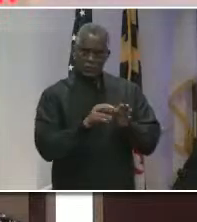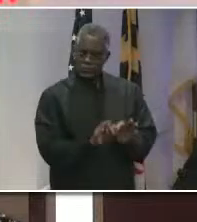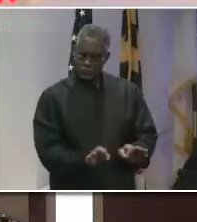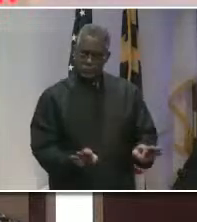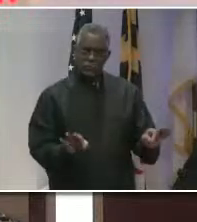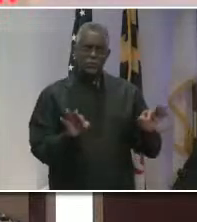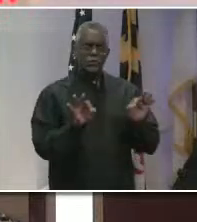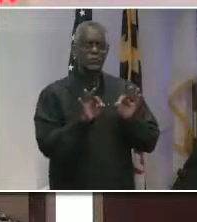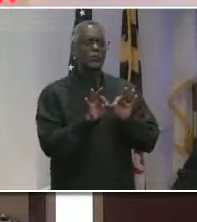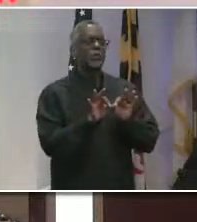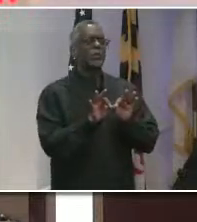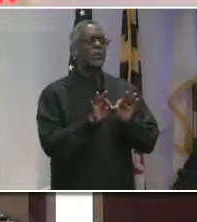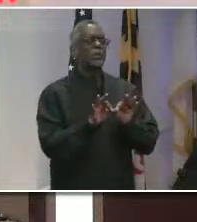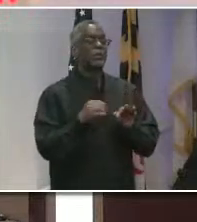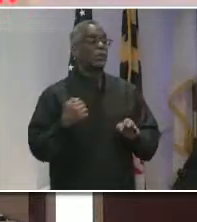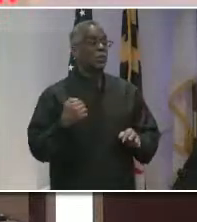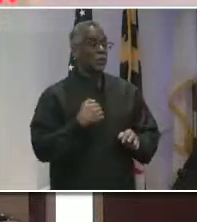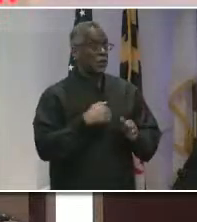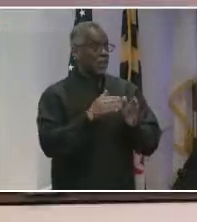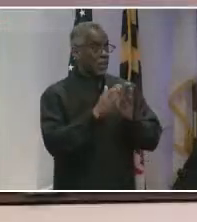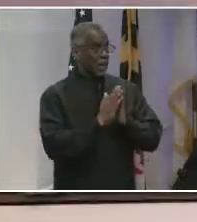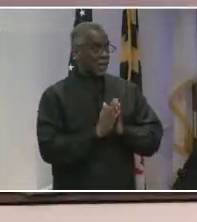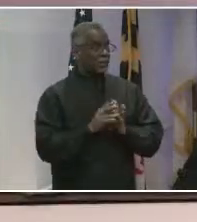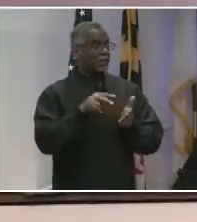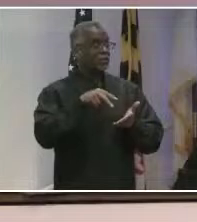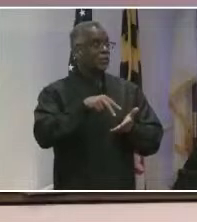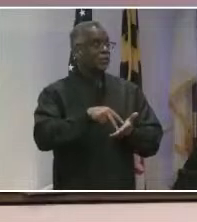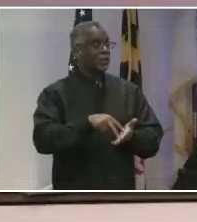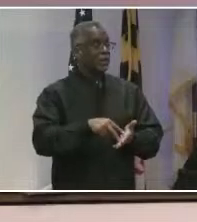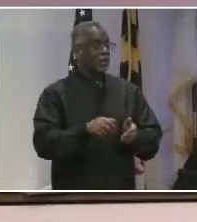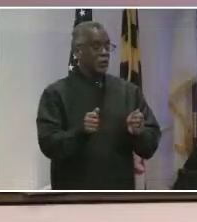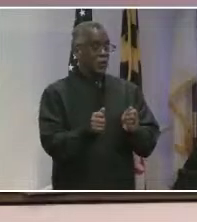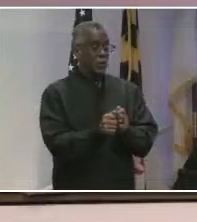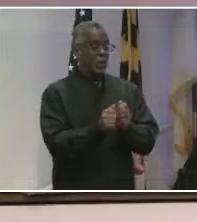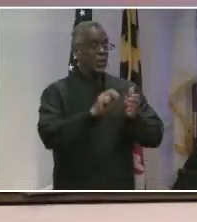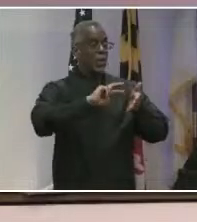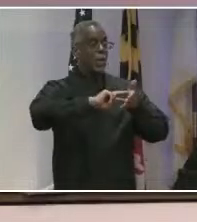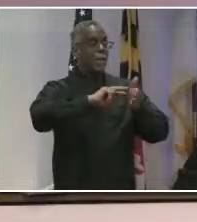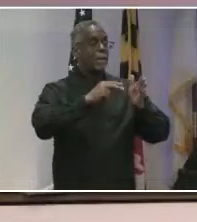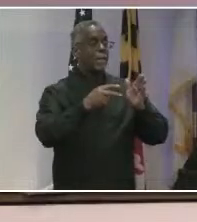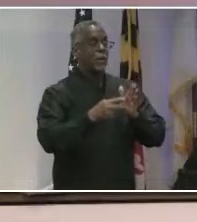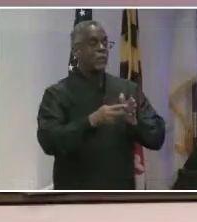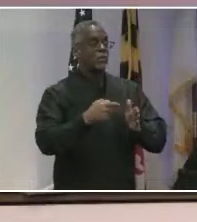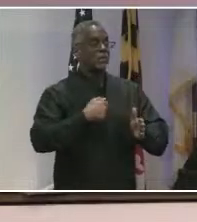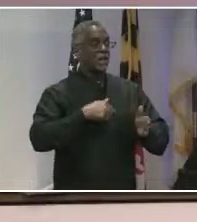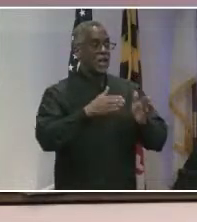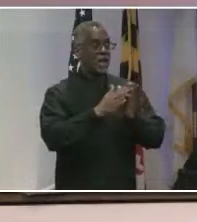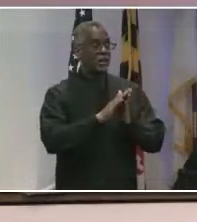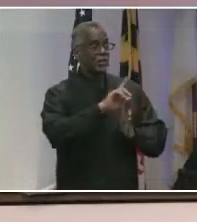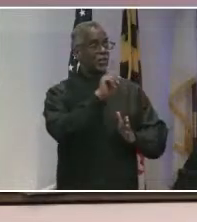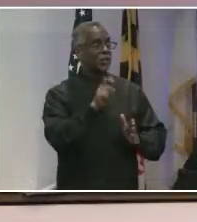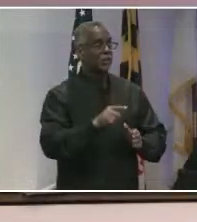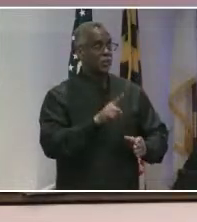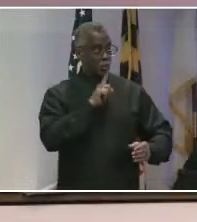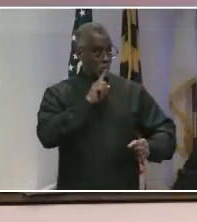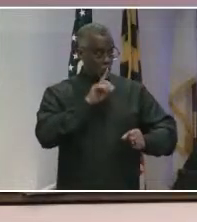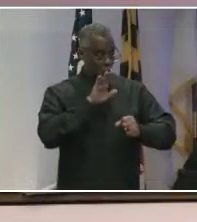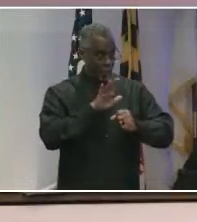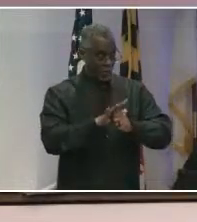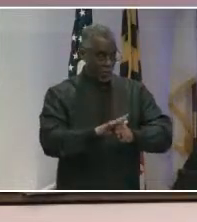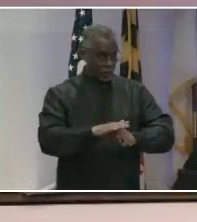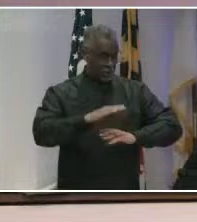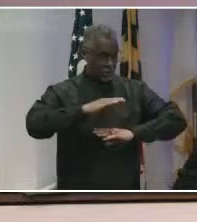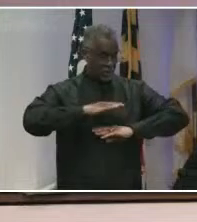that we've just been asked to stand. We've been asked for a purpose. I'm going to ask you this question. Do you solemnly promise to fulfill